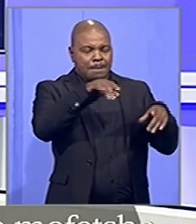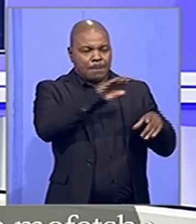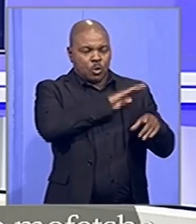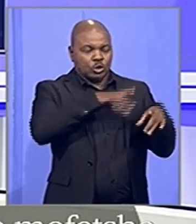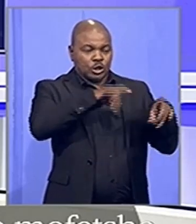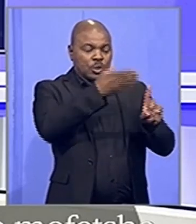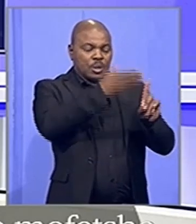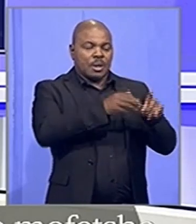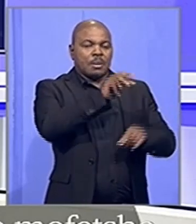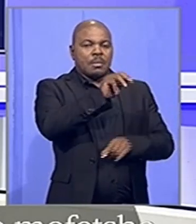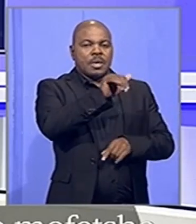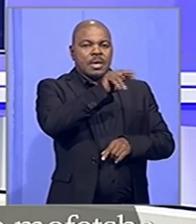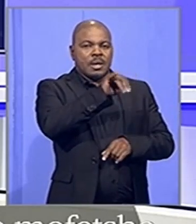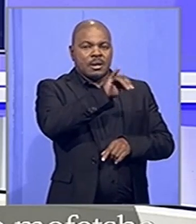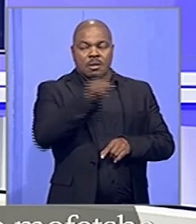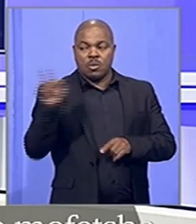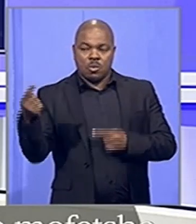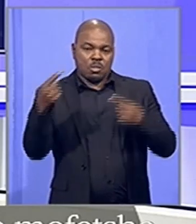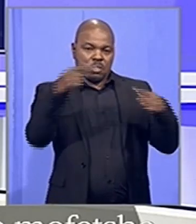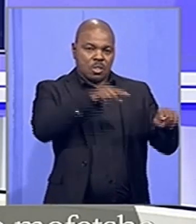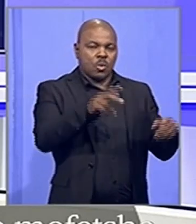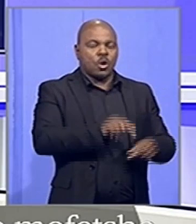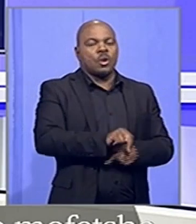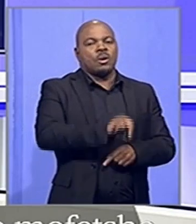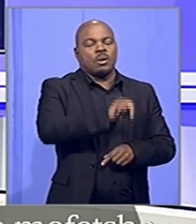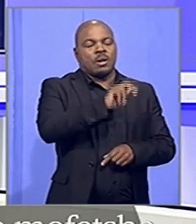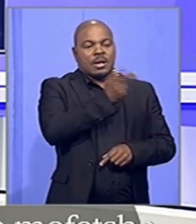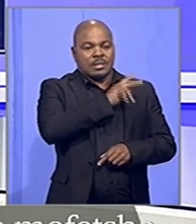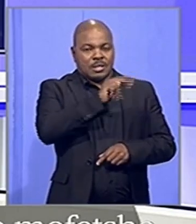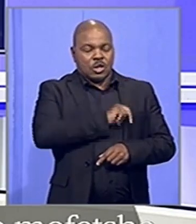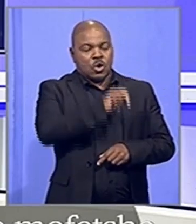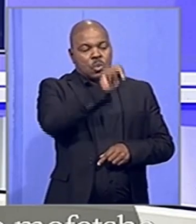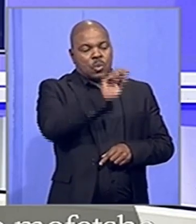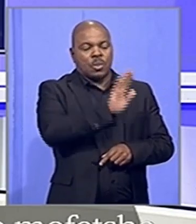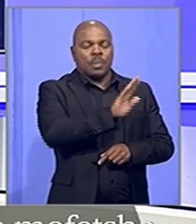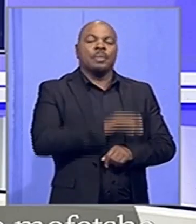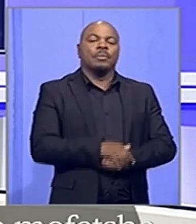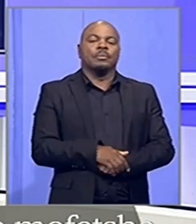Myeni, Port Shepstone le Bopon le ka borwa la KwaZulu-Natal.